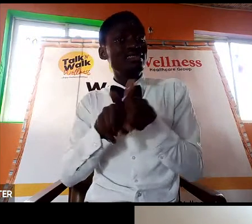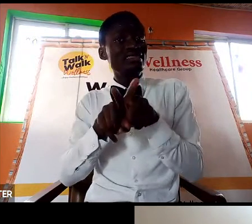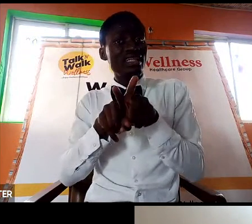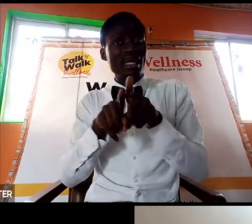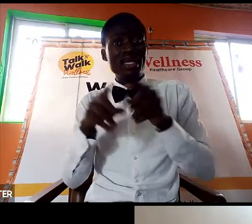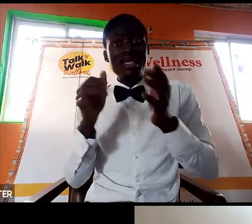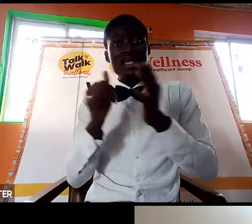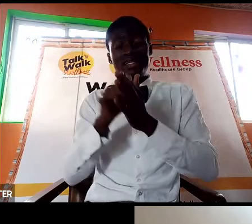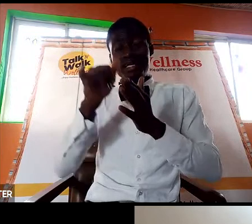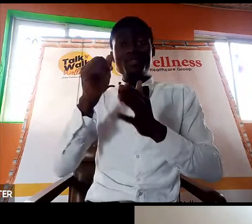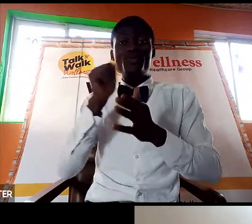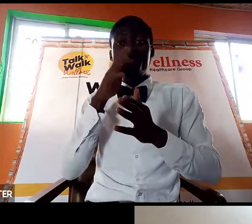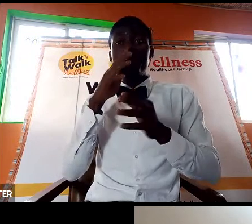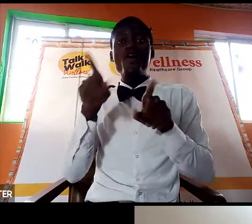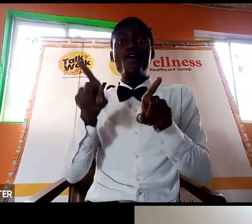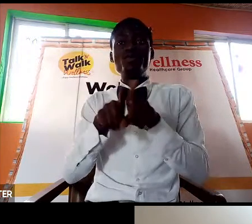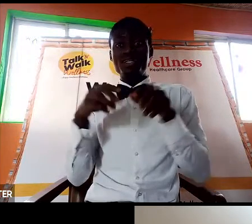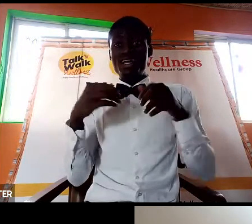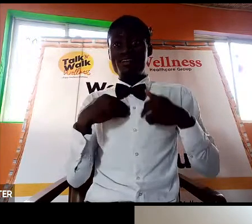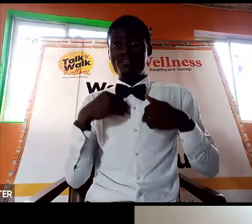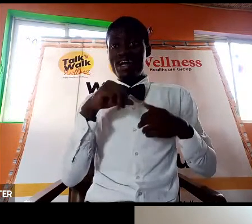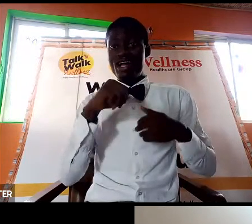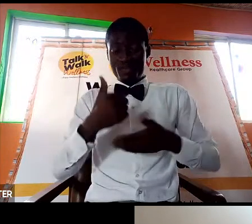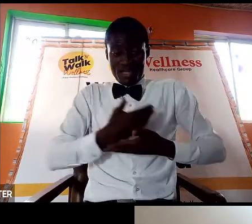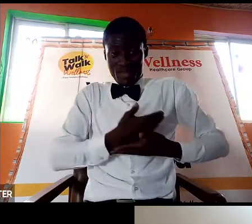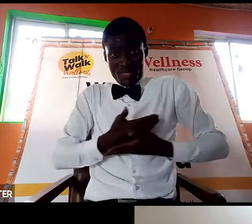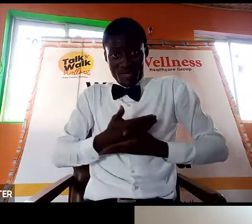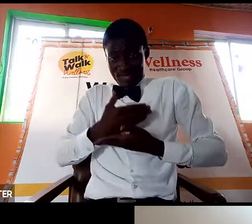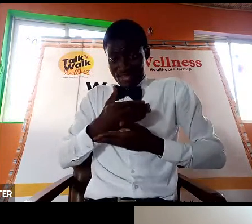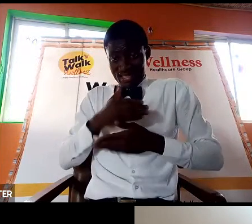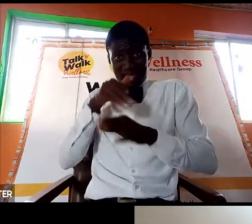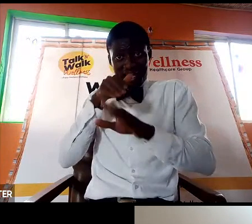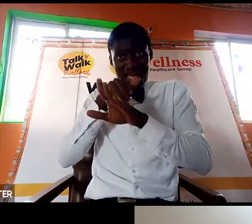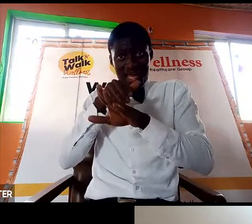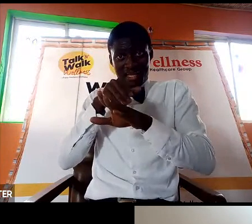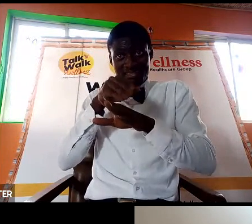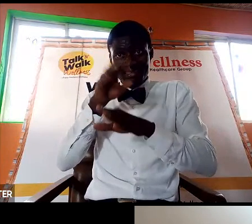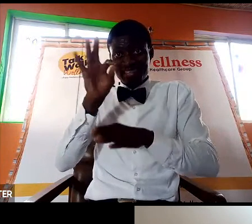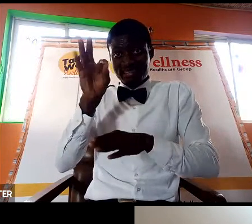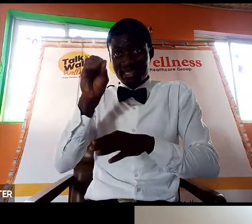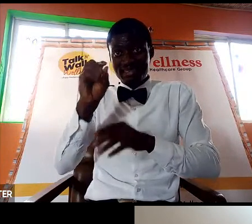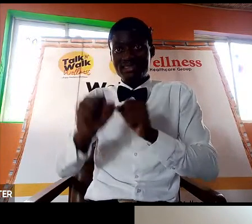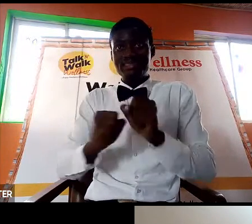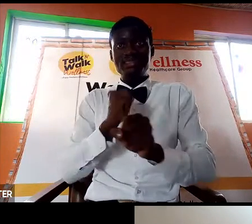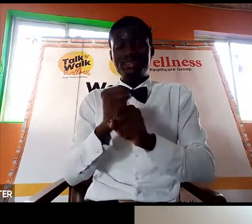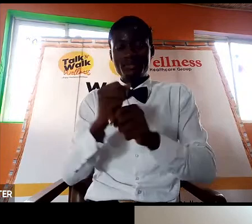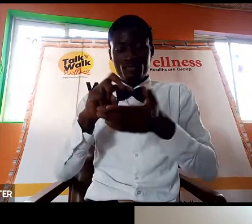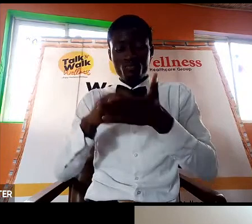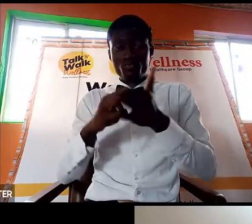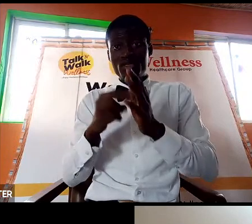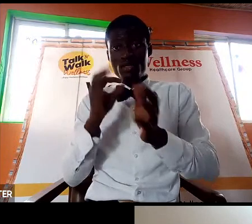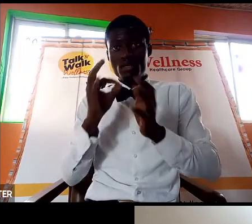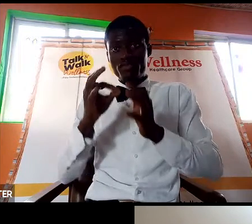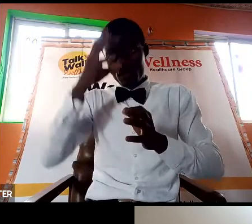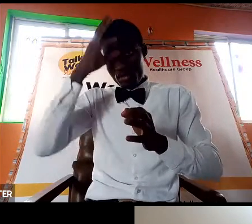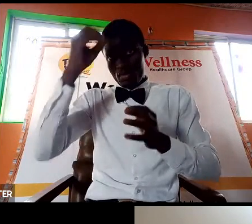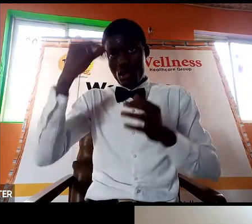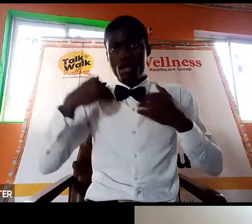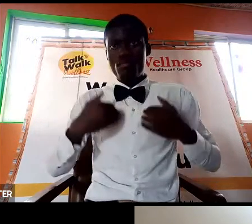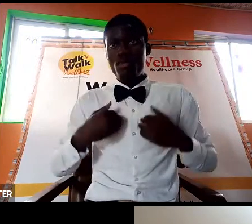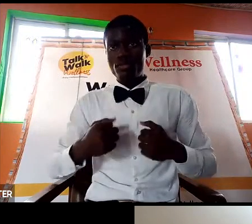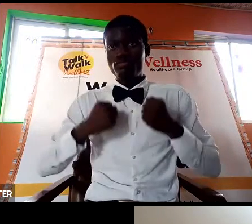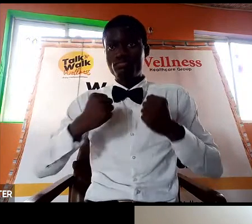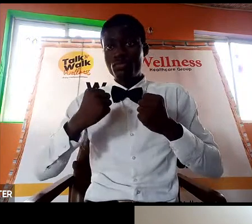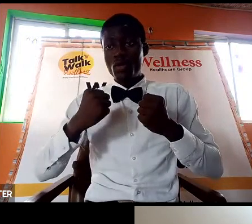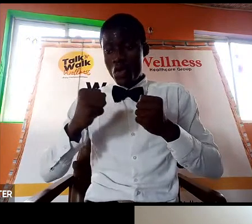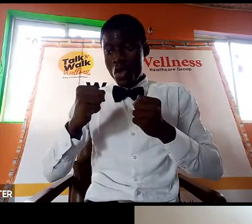90. So that means a man, as long as he's healthy and he's paying attention to himself and he's